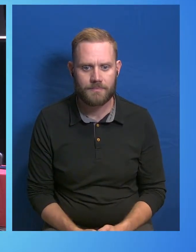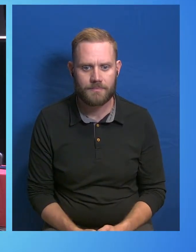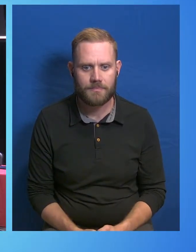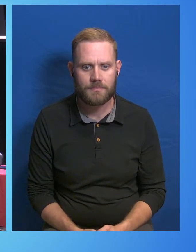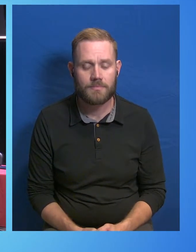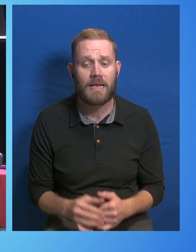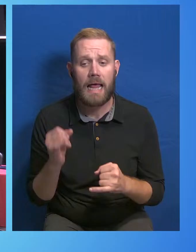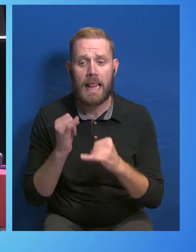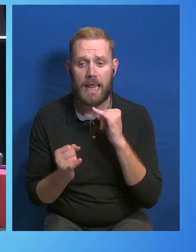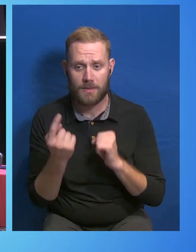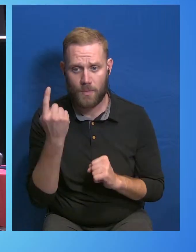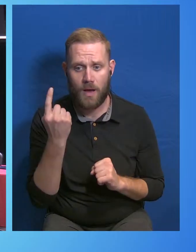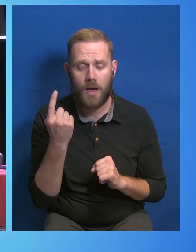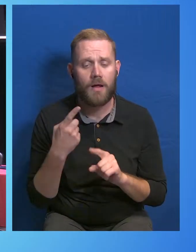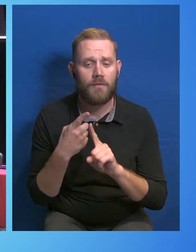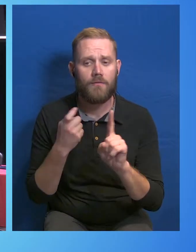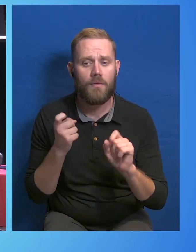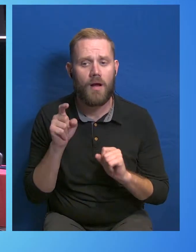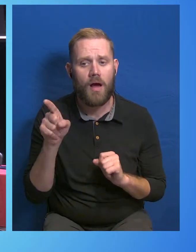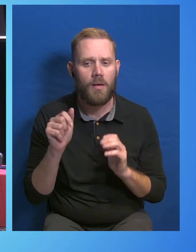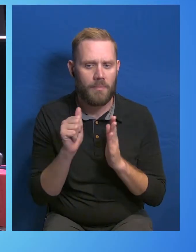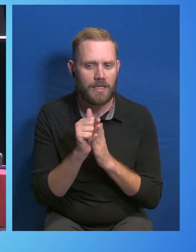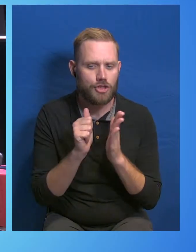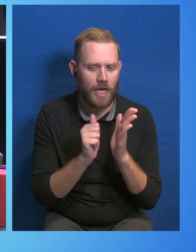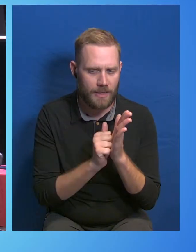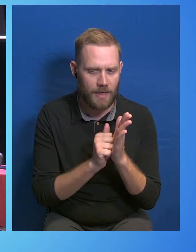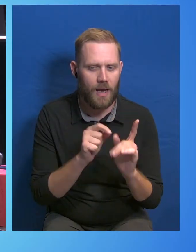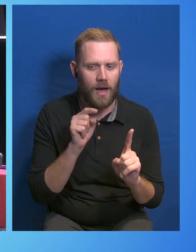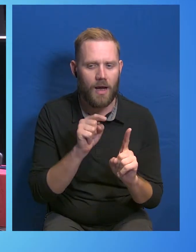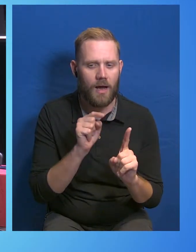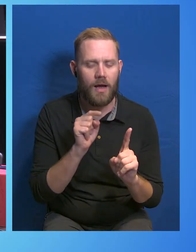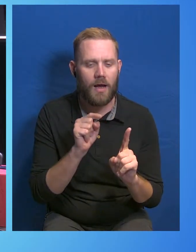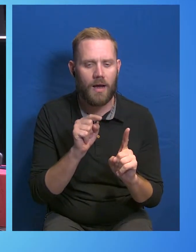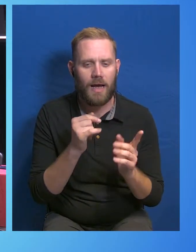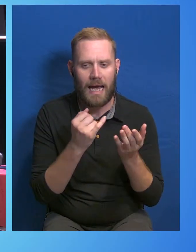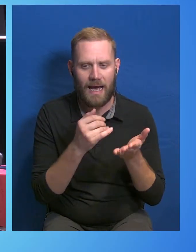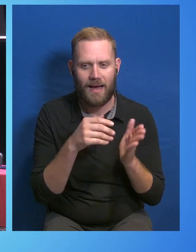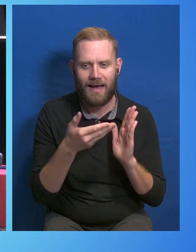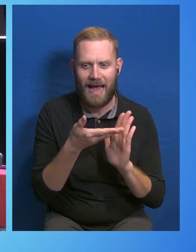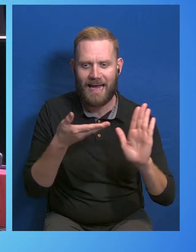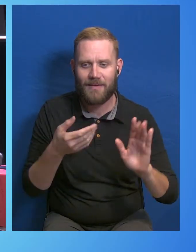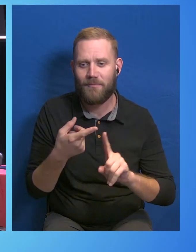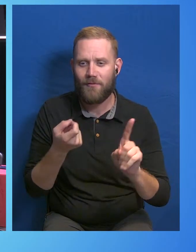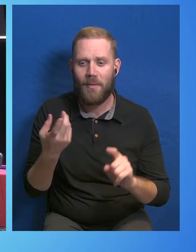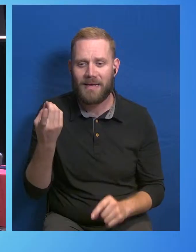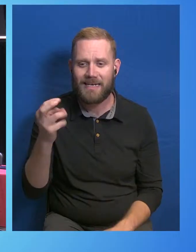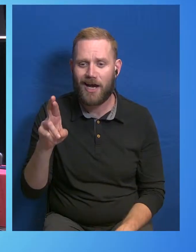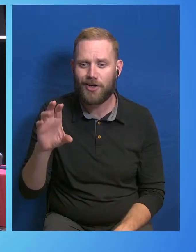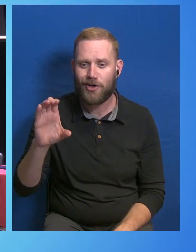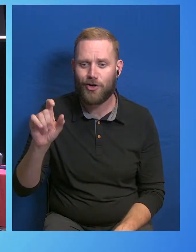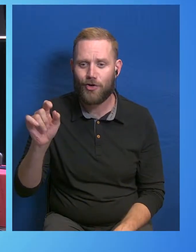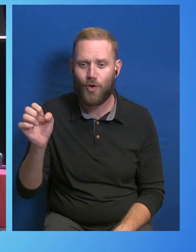And then the last one I have is an agenda item is Dr. Colleen Green.